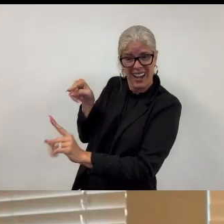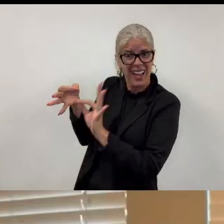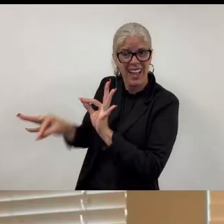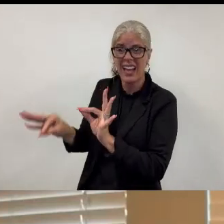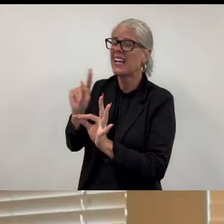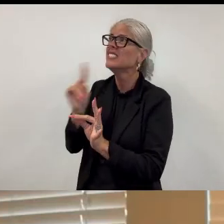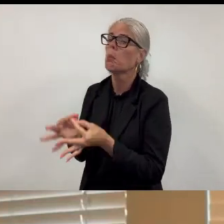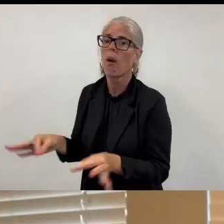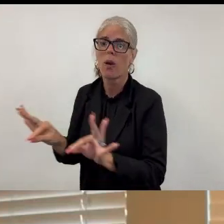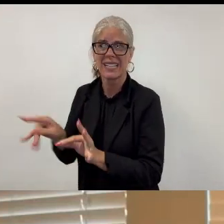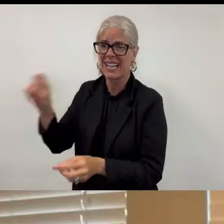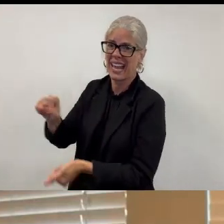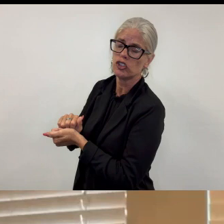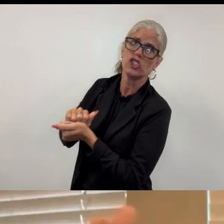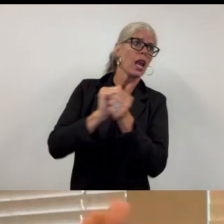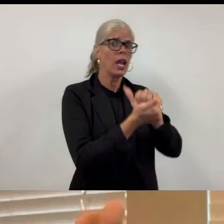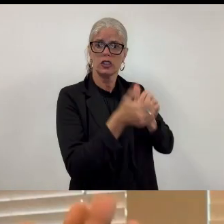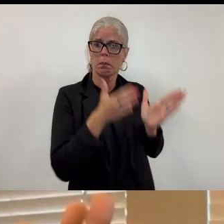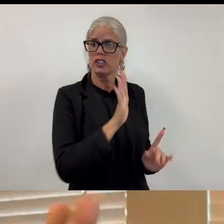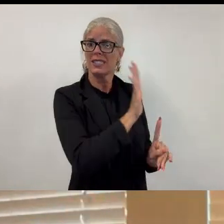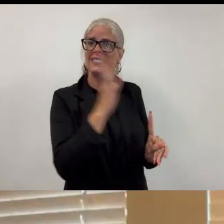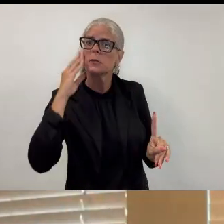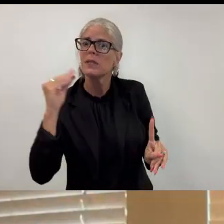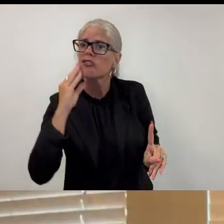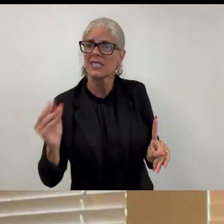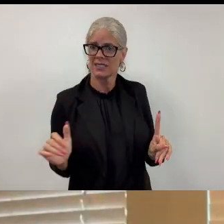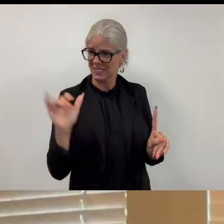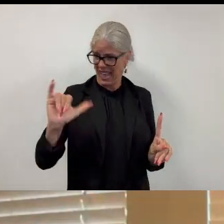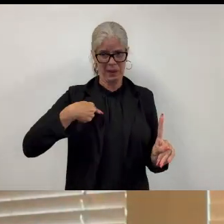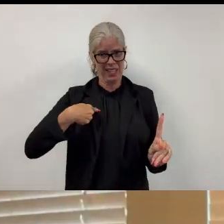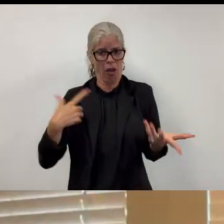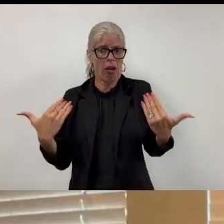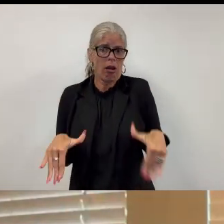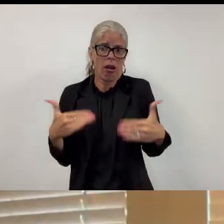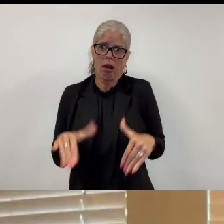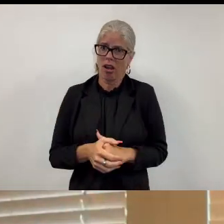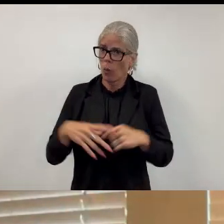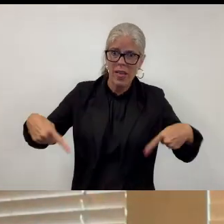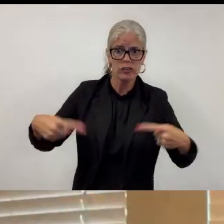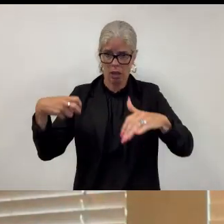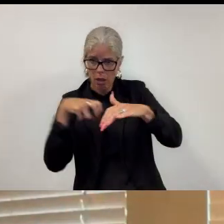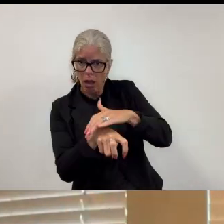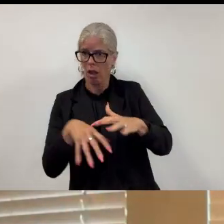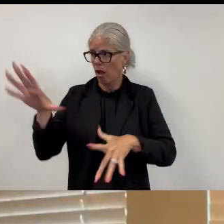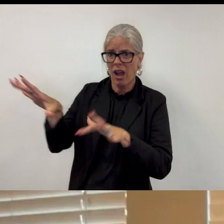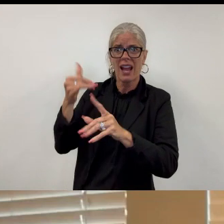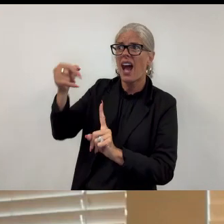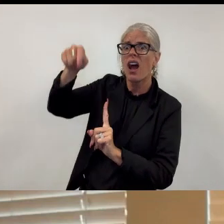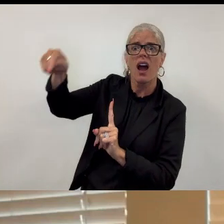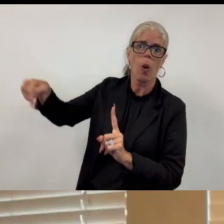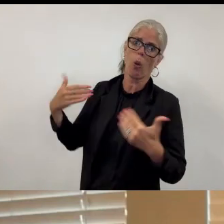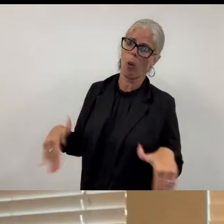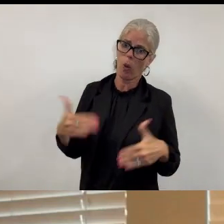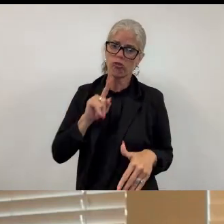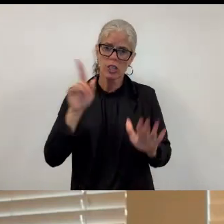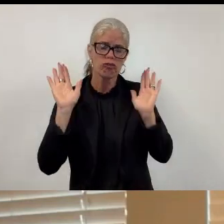accessibility can be and how it can change the complete experience for someone like us. A lot of the folks I'm sure are on this call who are wheelchair